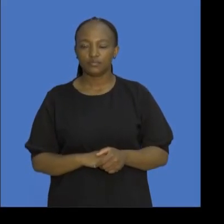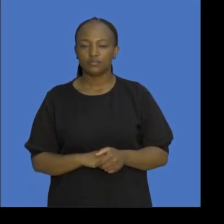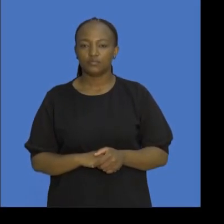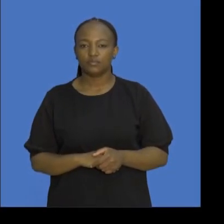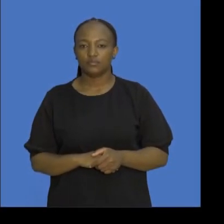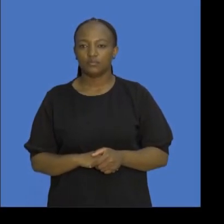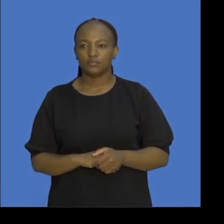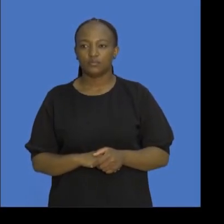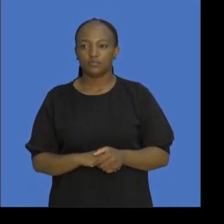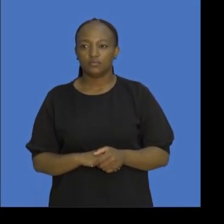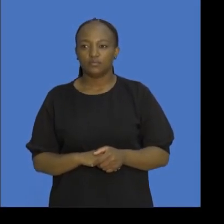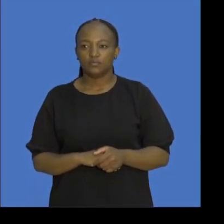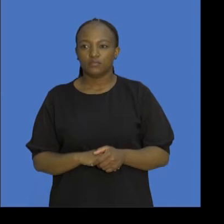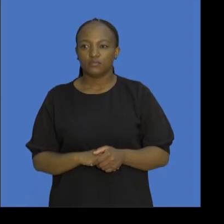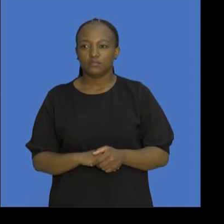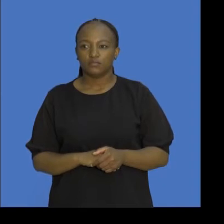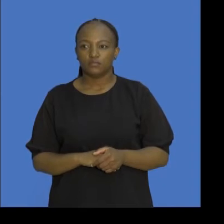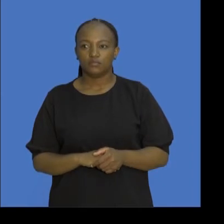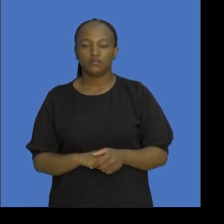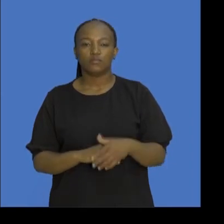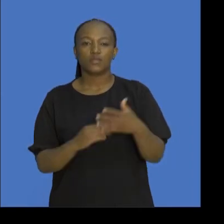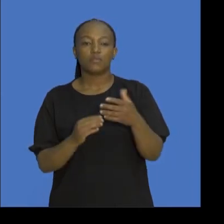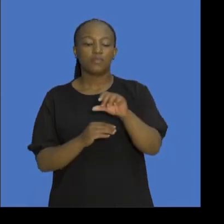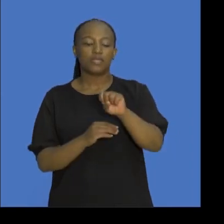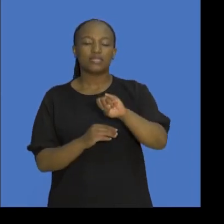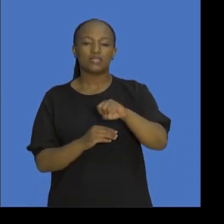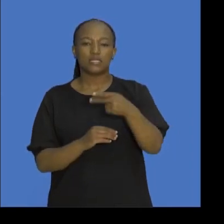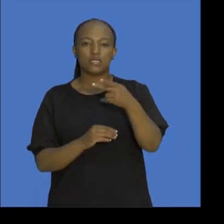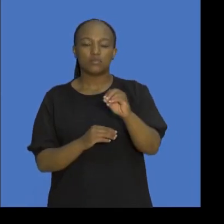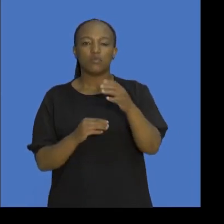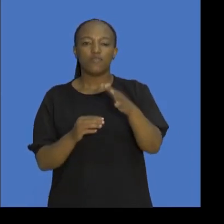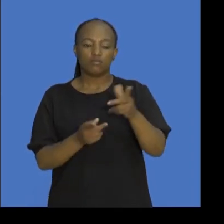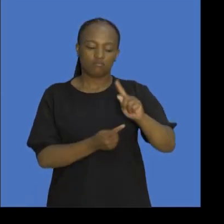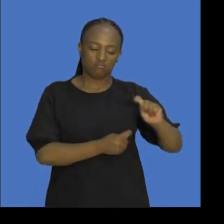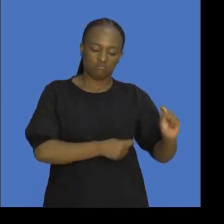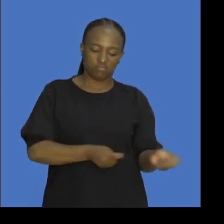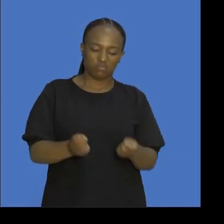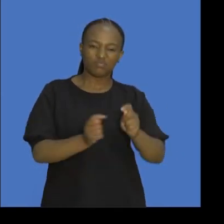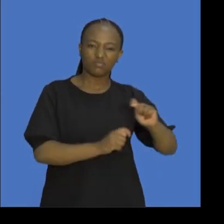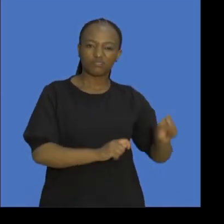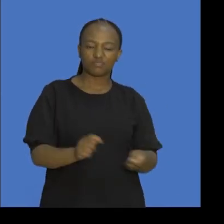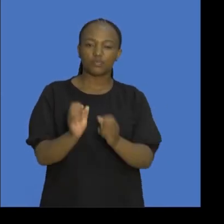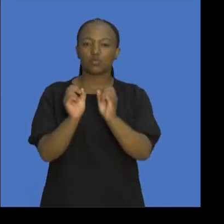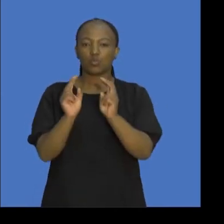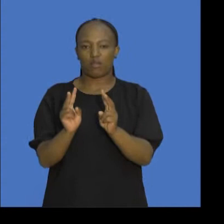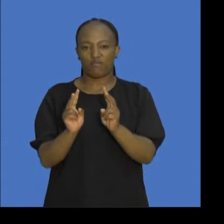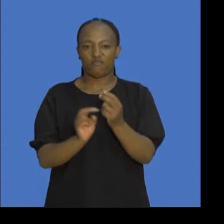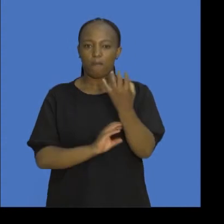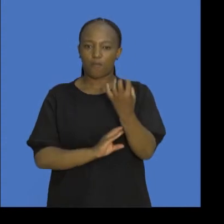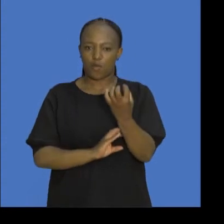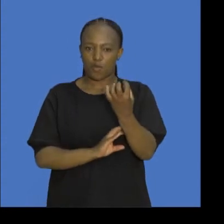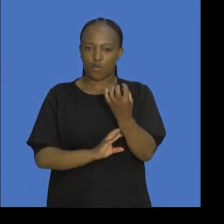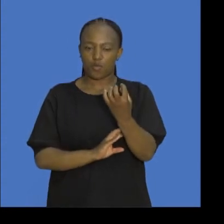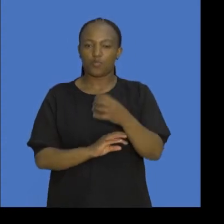So if Sipona hits 12 ball at a driving range, the